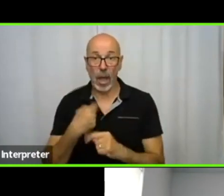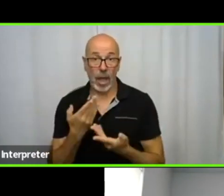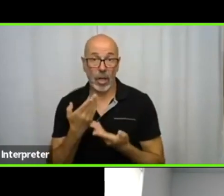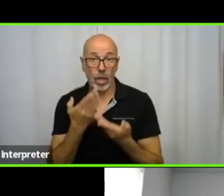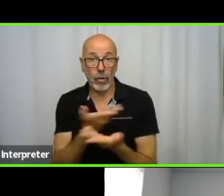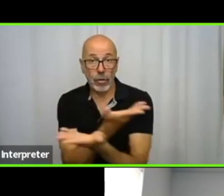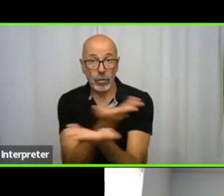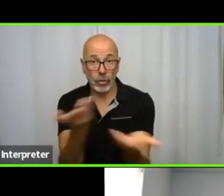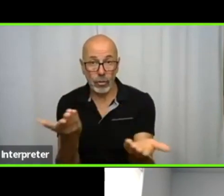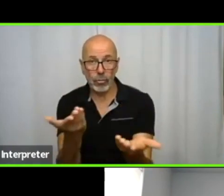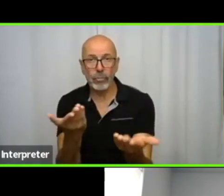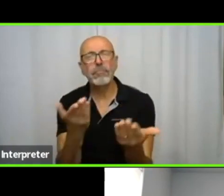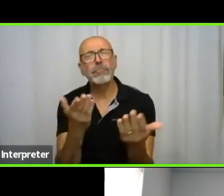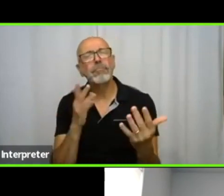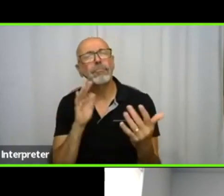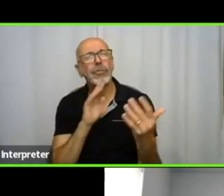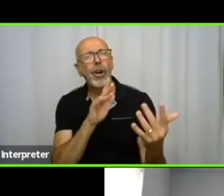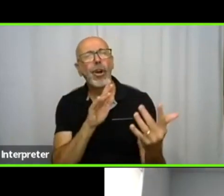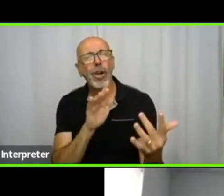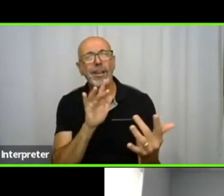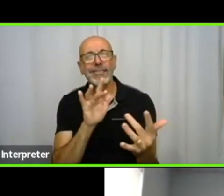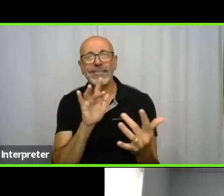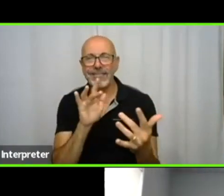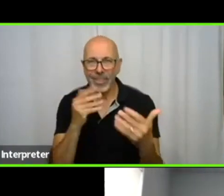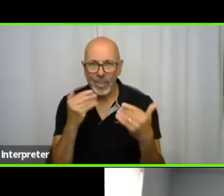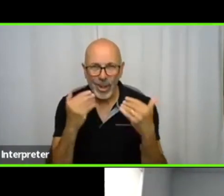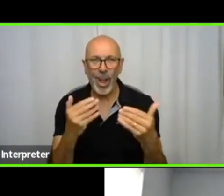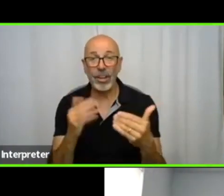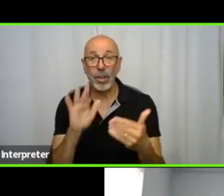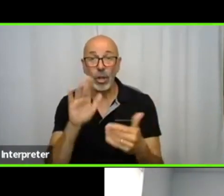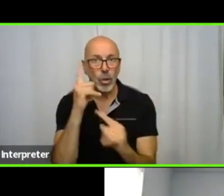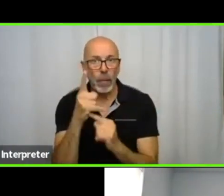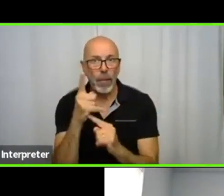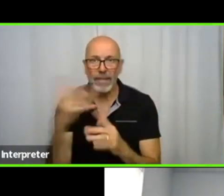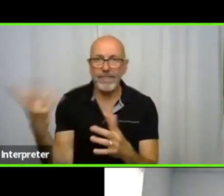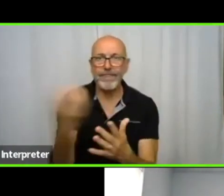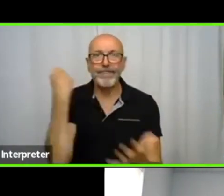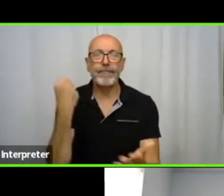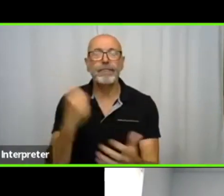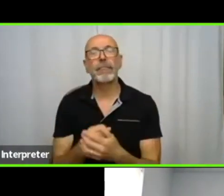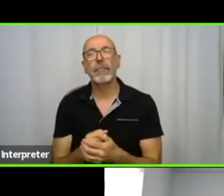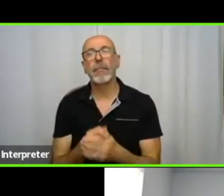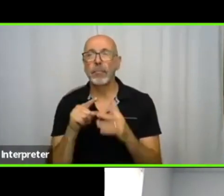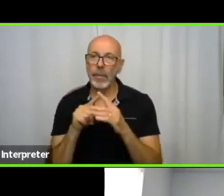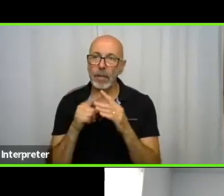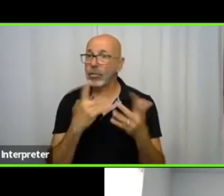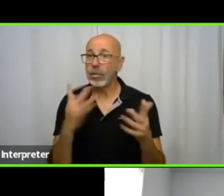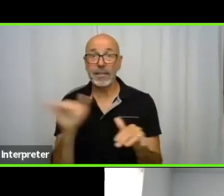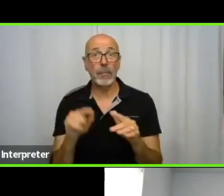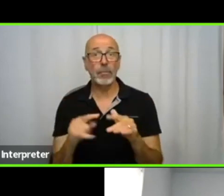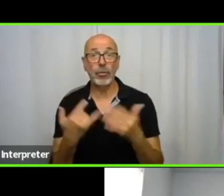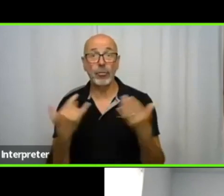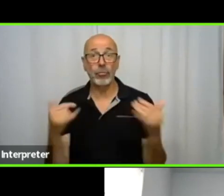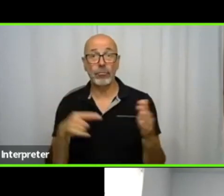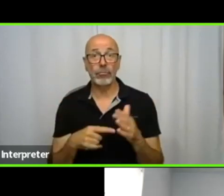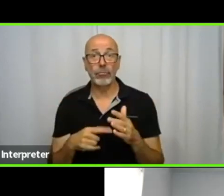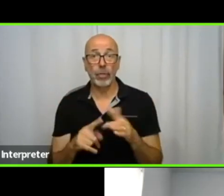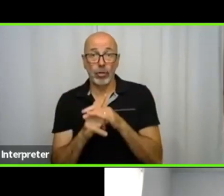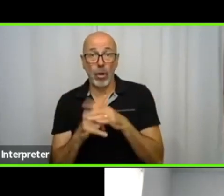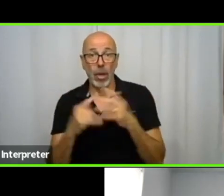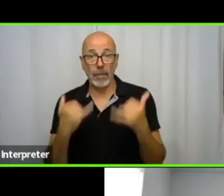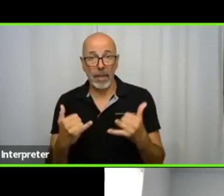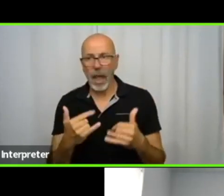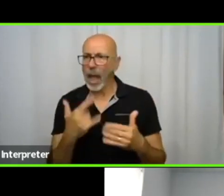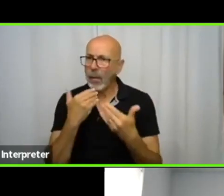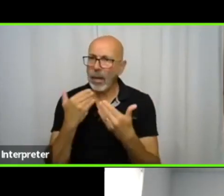to reach out and grasp your moment, just as you did by showing up today. And I want to thank you for that.